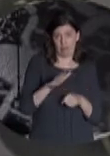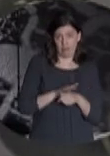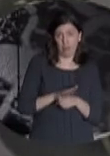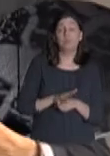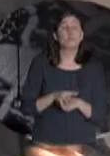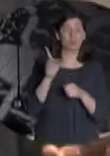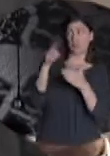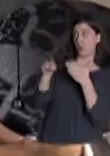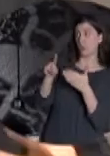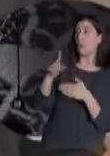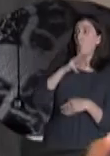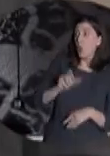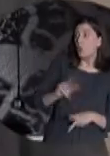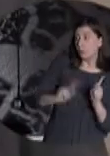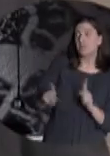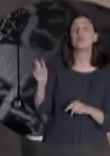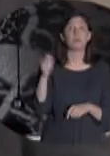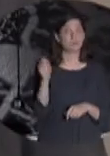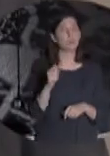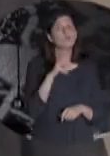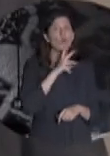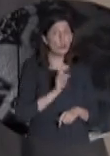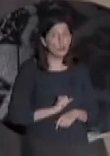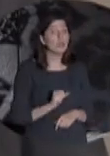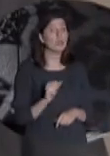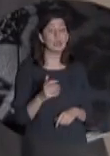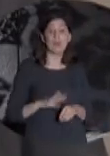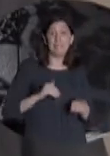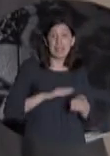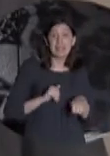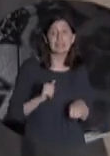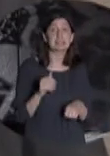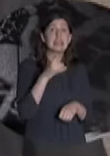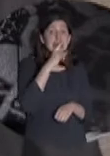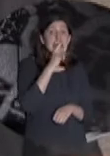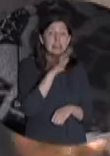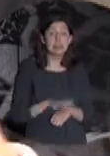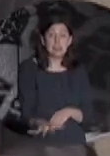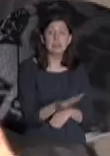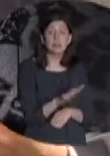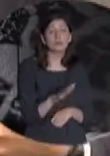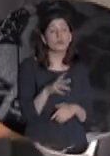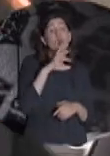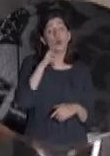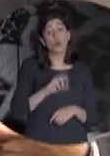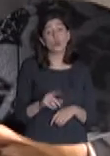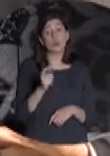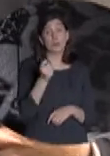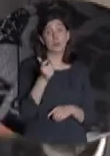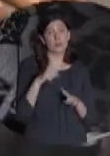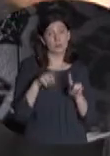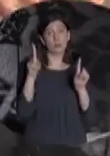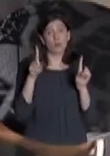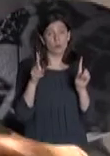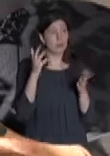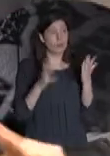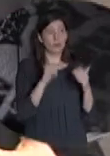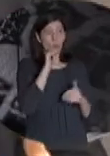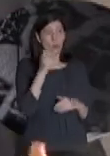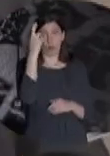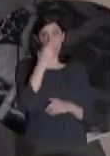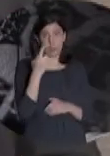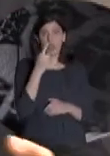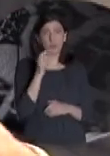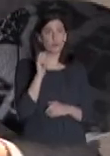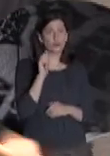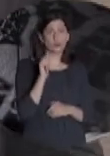Elderly, pets, kids, a lot of the folks that, with the elderly it's different, a lot of times that they may not realize, or they may